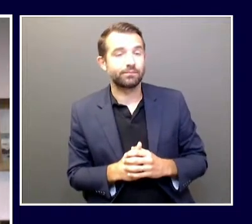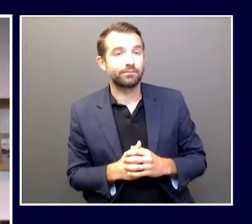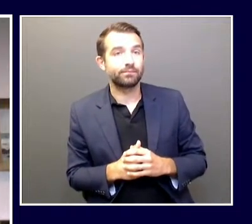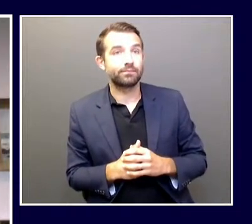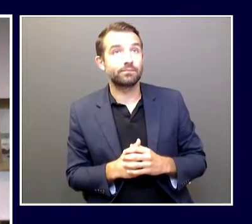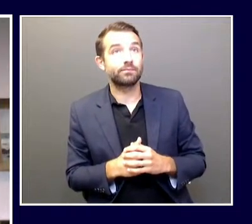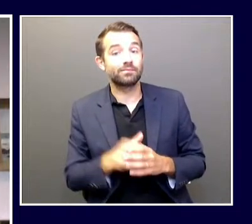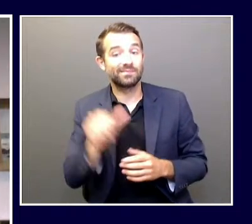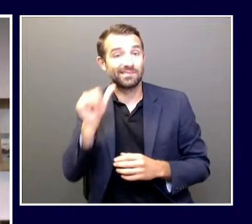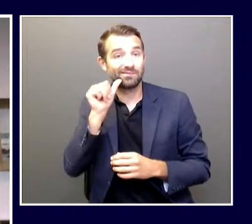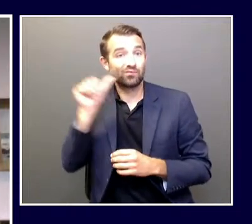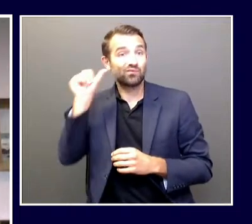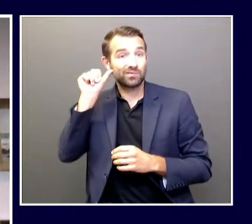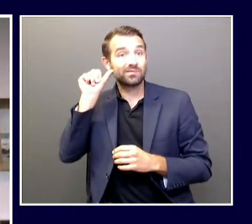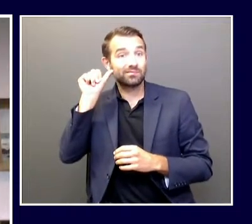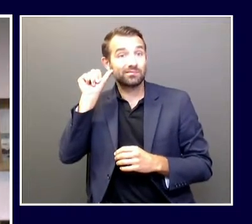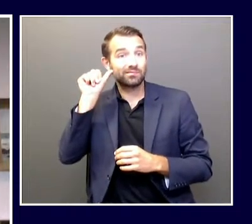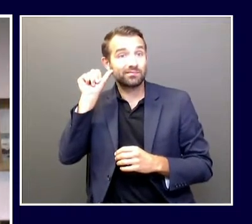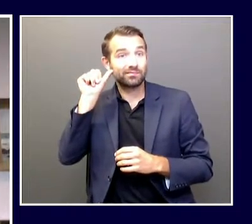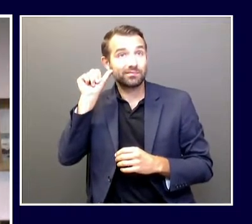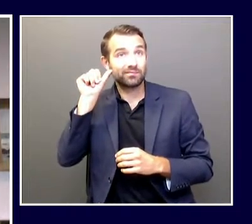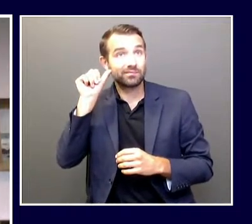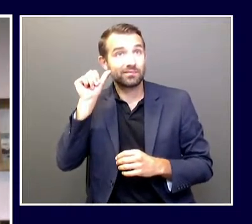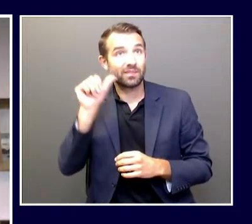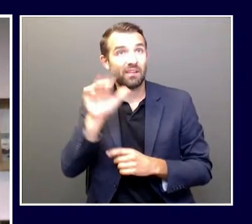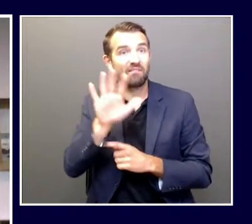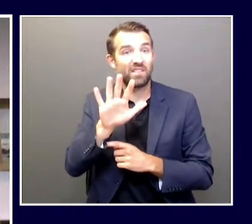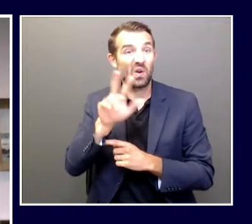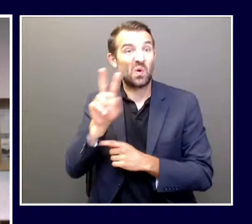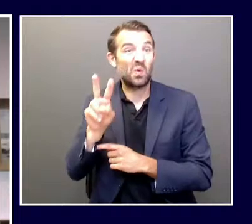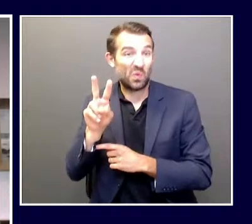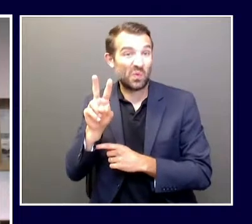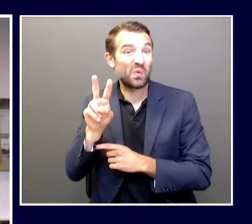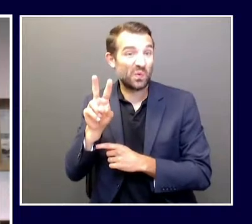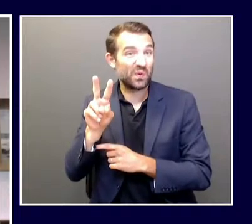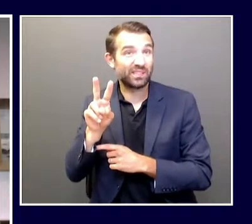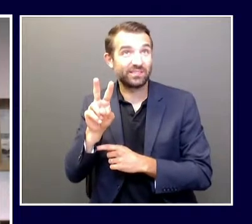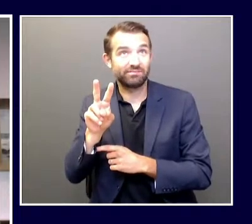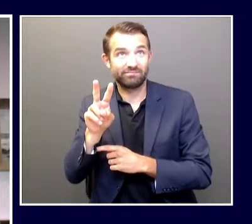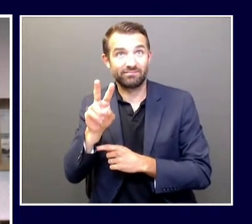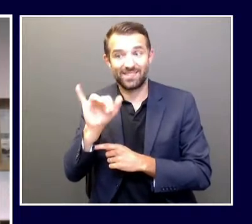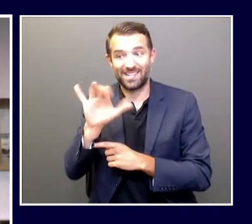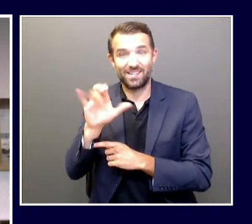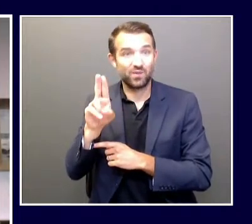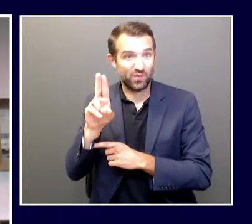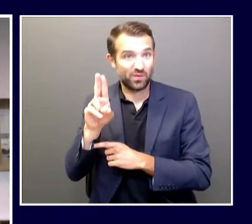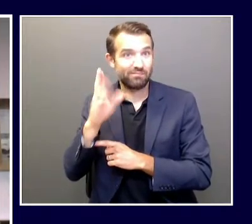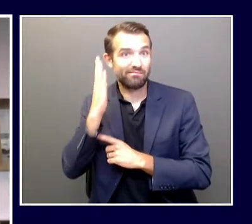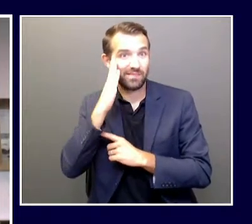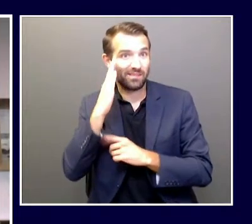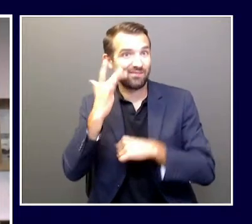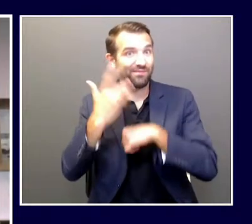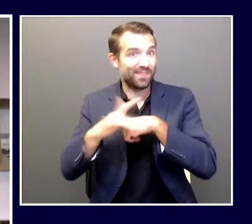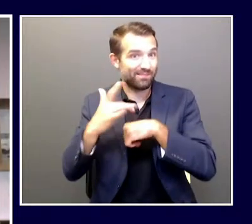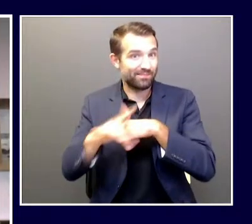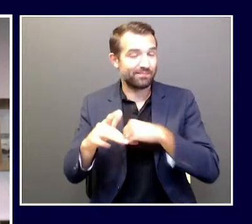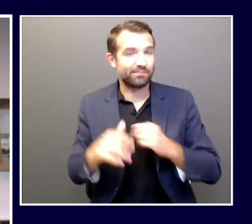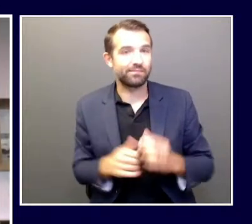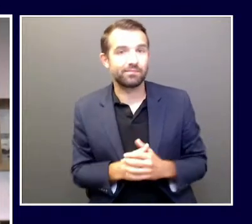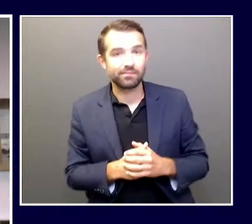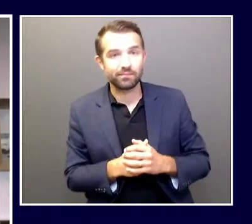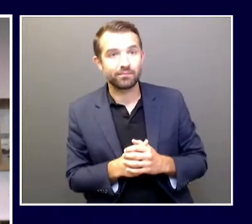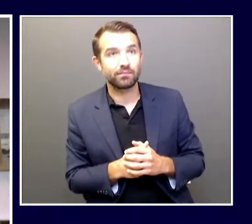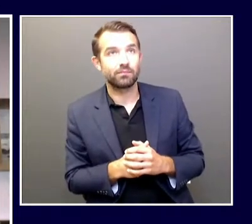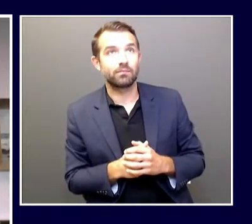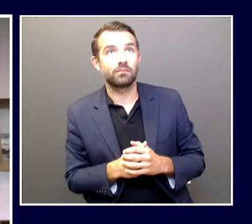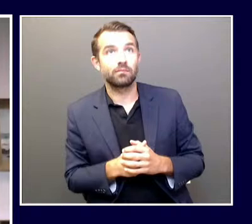intensive care unit beds available across the state of Maine. Now, it's important to note that those ICU beds are